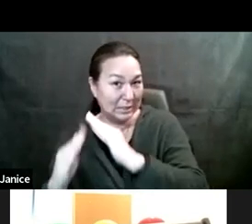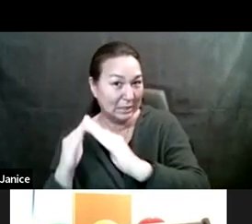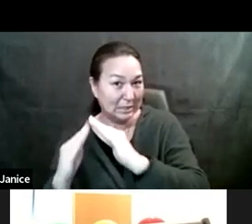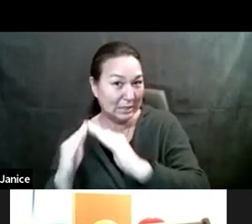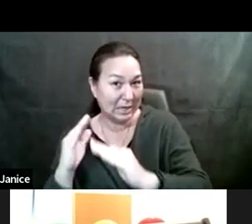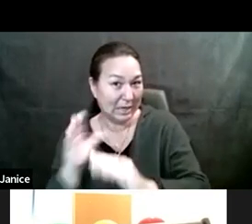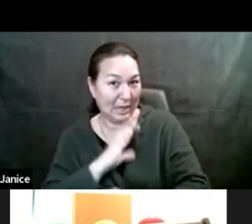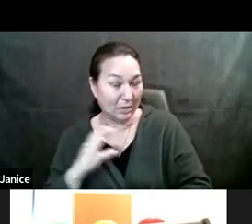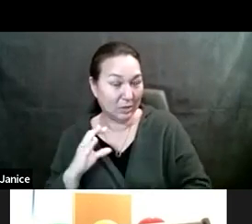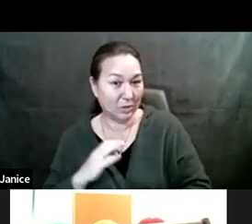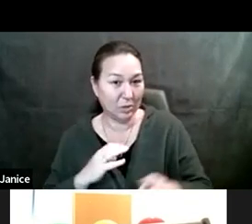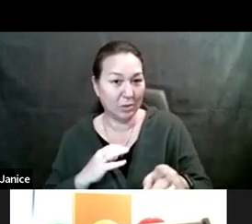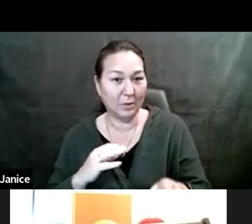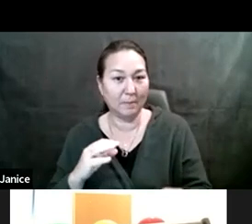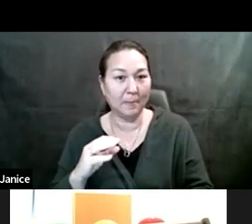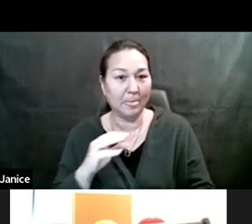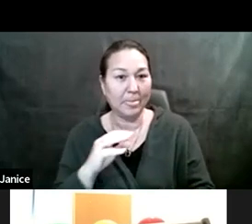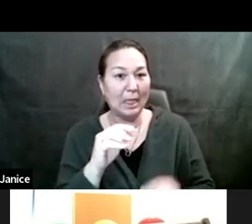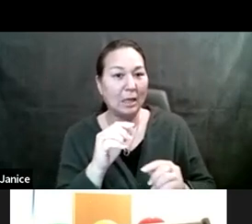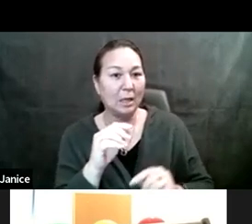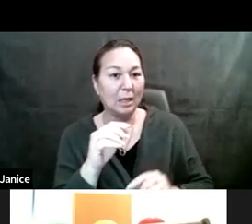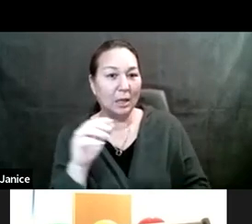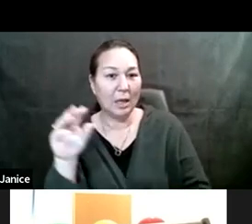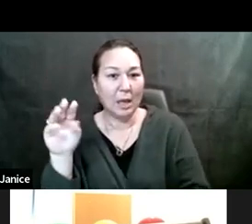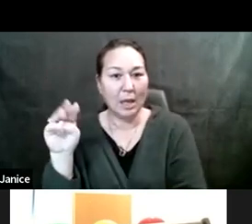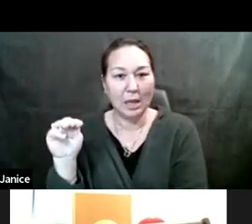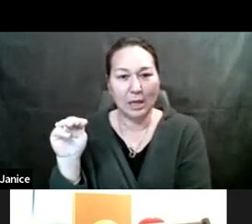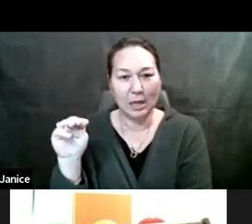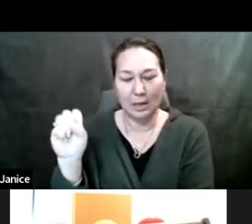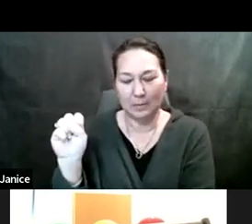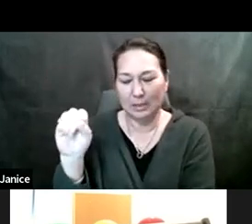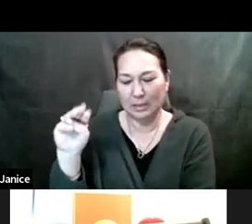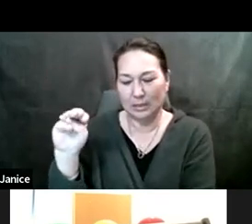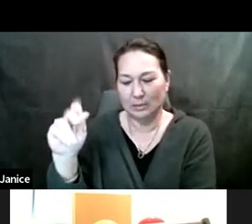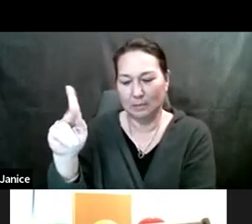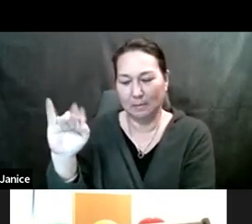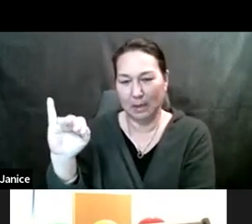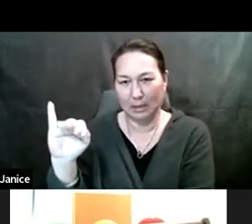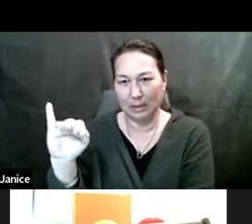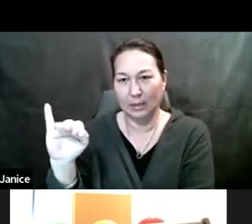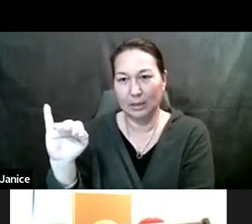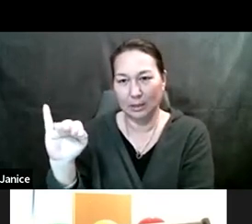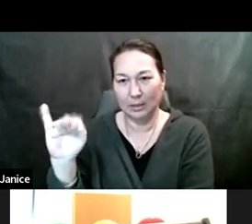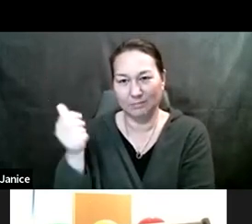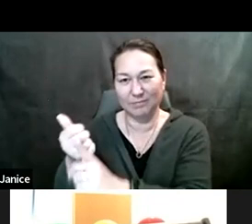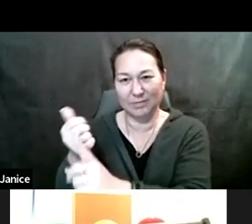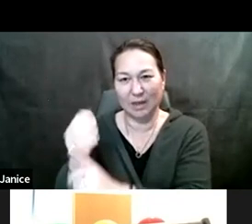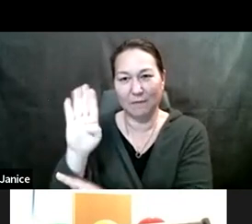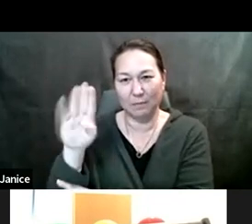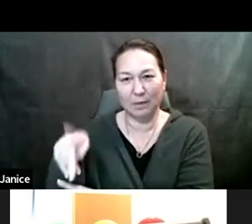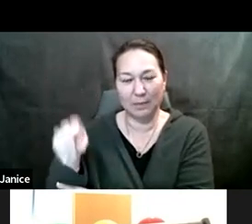I have not had an opportunity to fully dive into what would happen